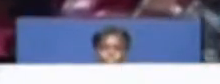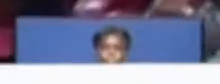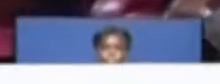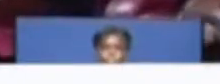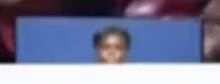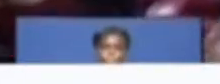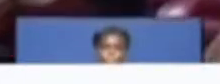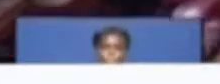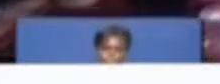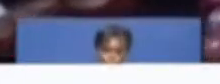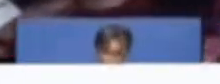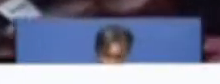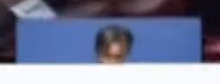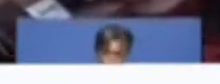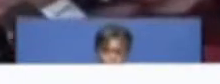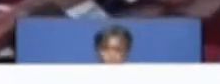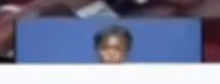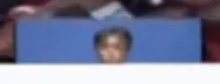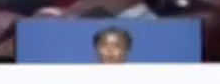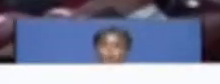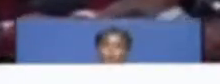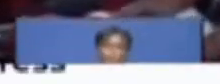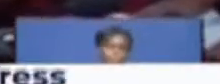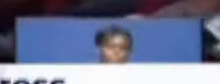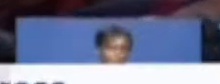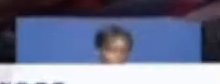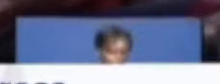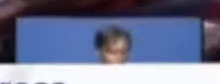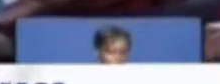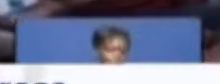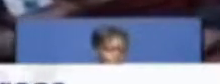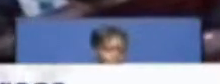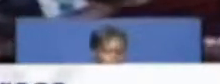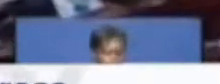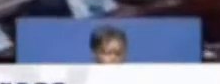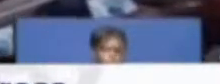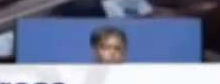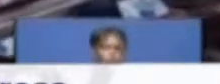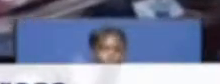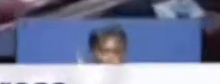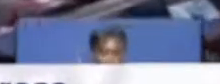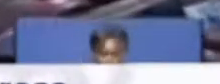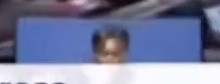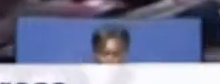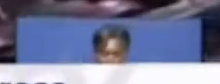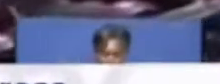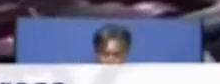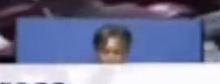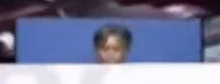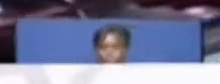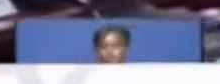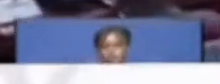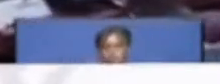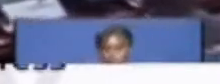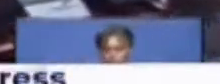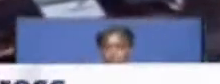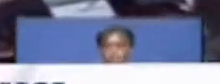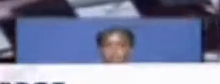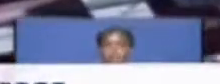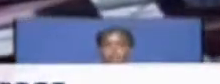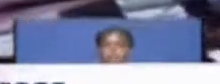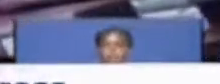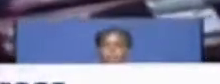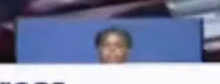ensure that generation after generation of Kenyans dwell in it as it is, in